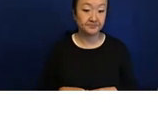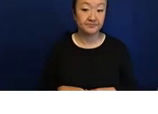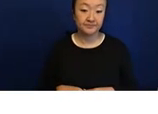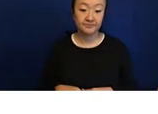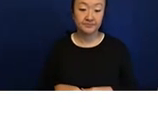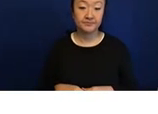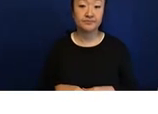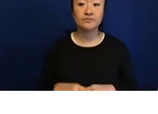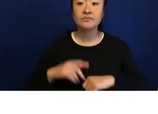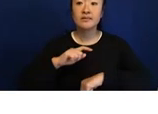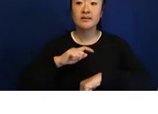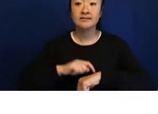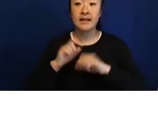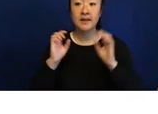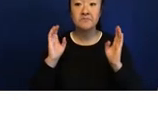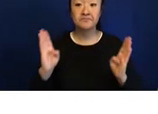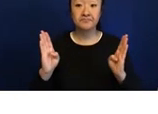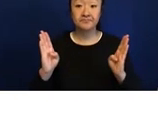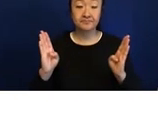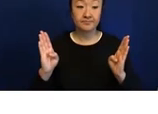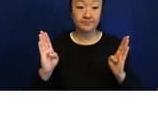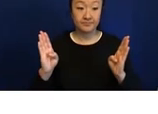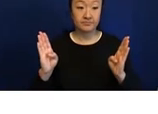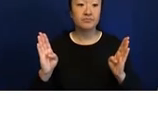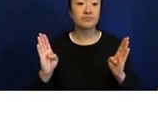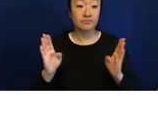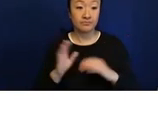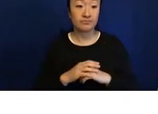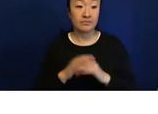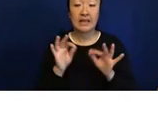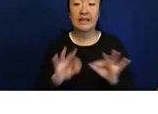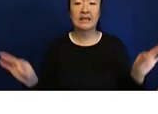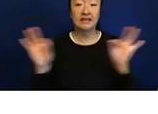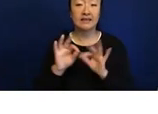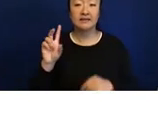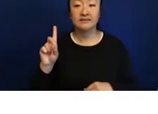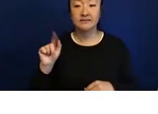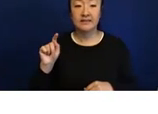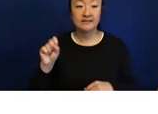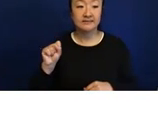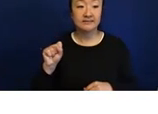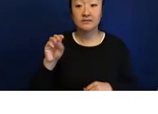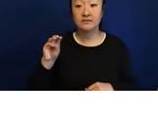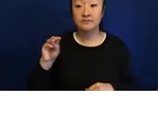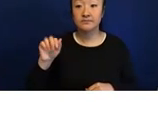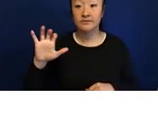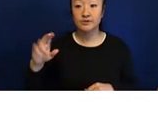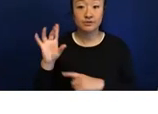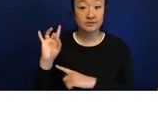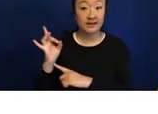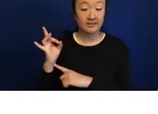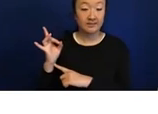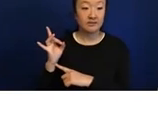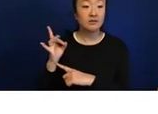let's see, the timeline is, okay, so key dates here, March 8th. So we